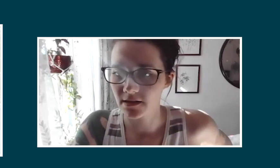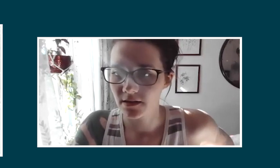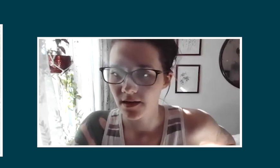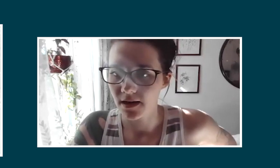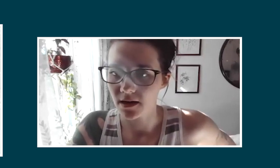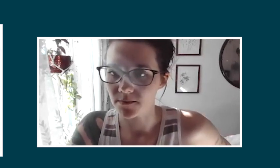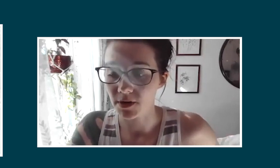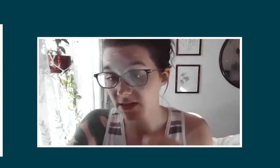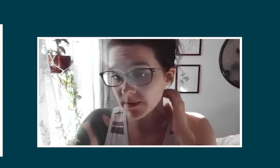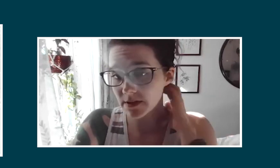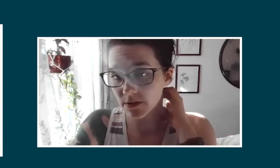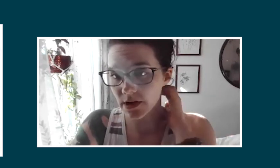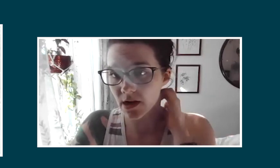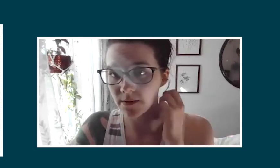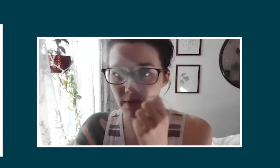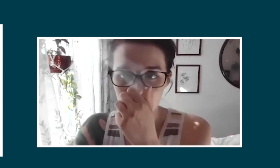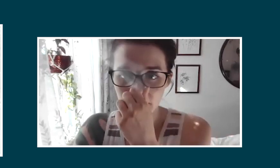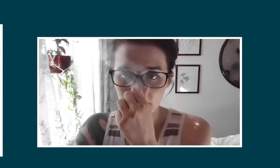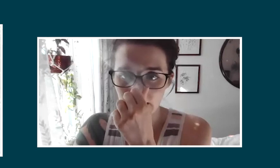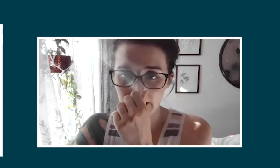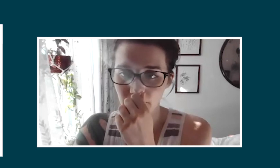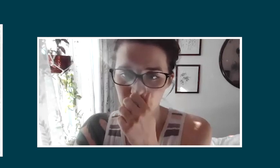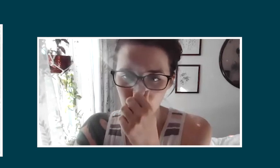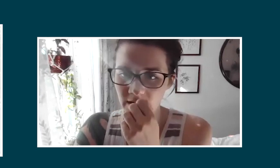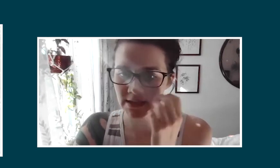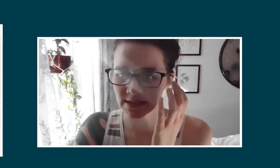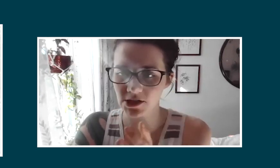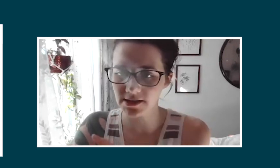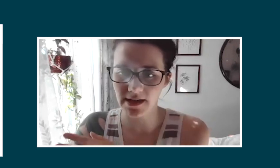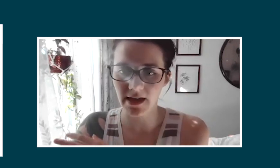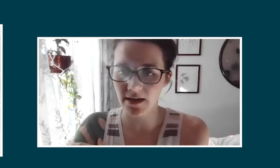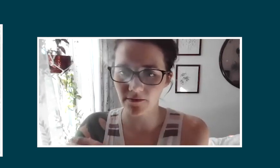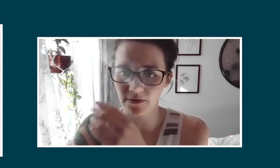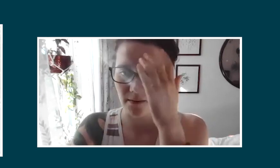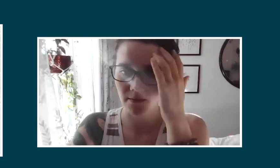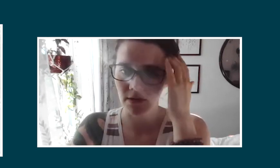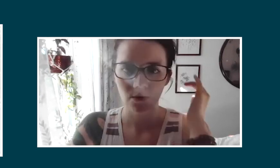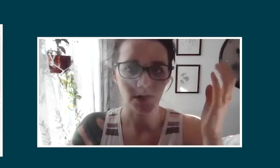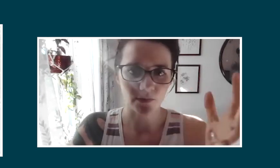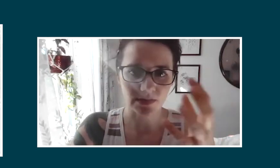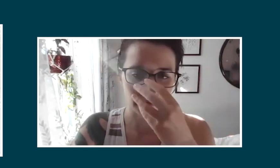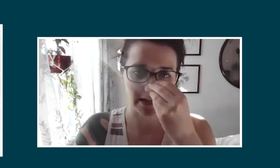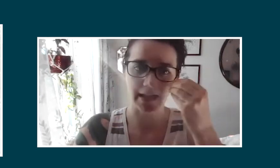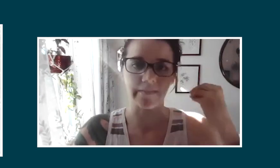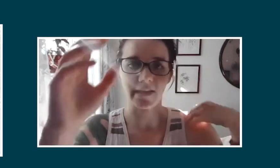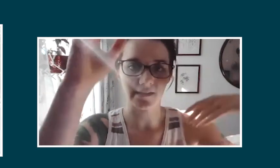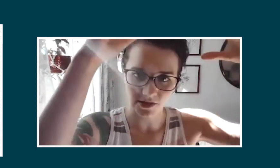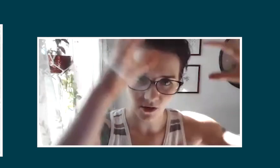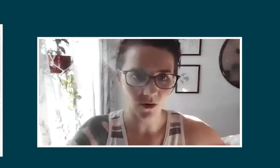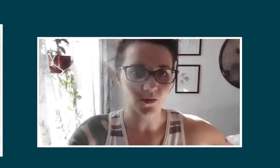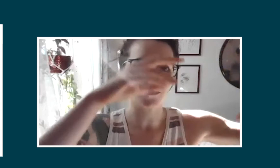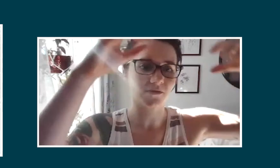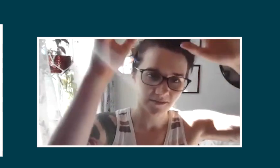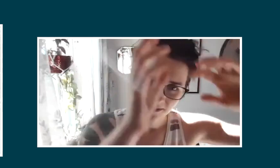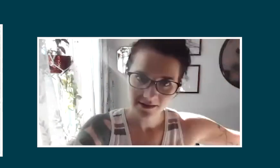the participants were going on, because there were just so many discussions that came from one of you would speak, and then there's